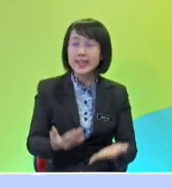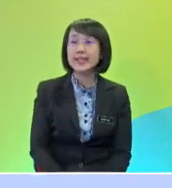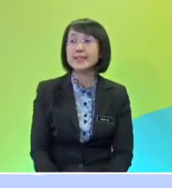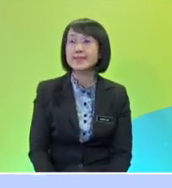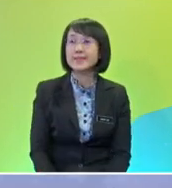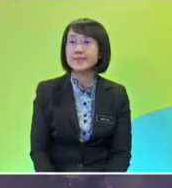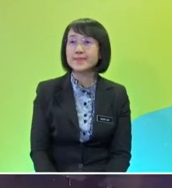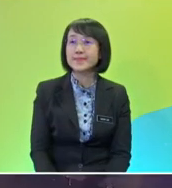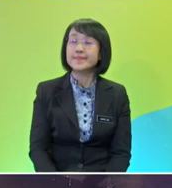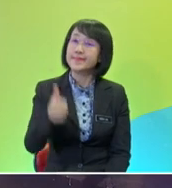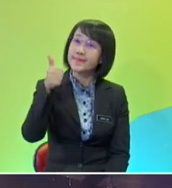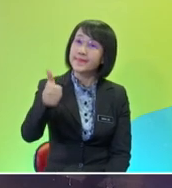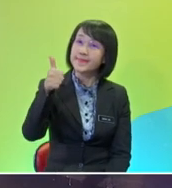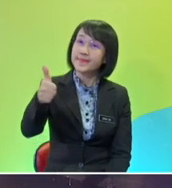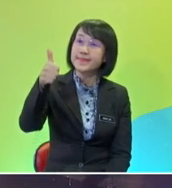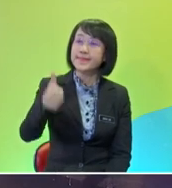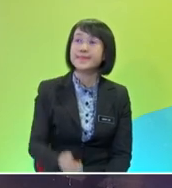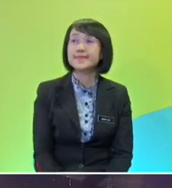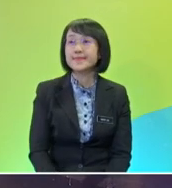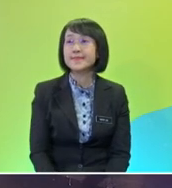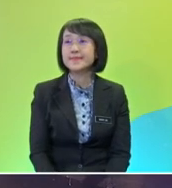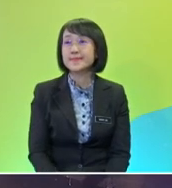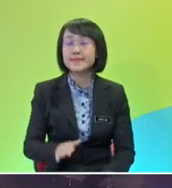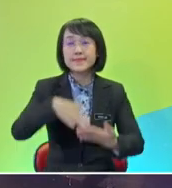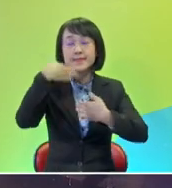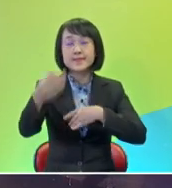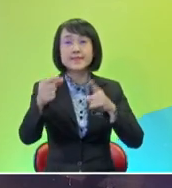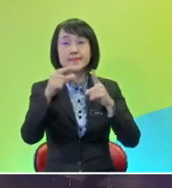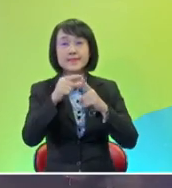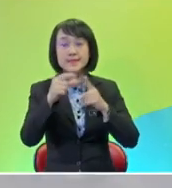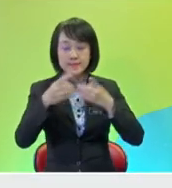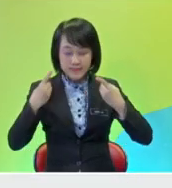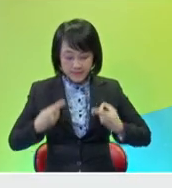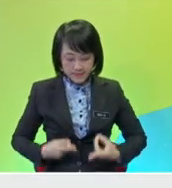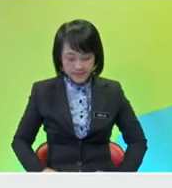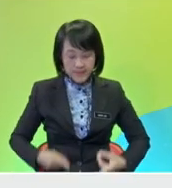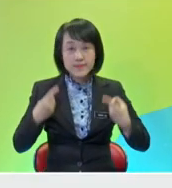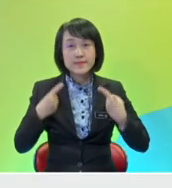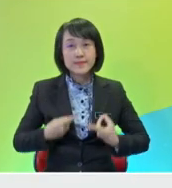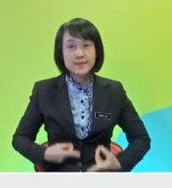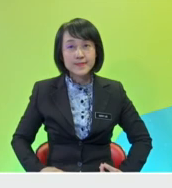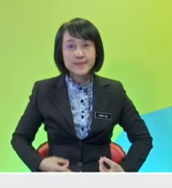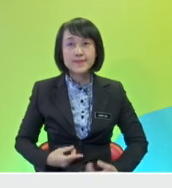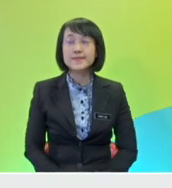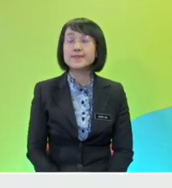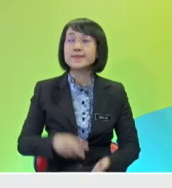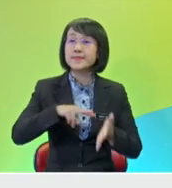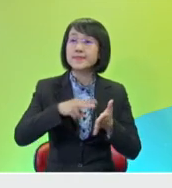done. Wow. Okay. Okay. And the next word there is diet. Mm-hmm. What does diet mean?